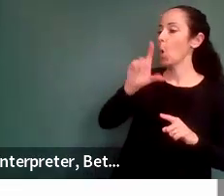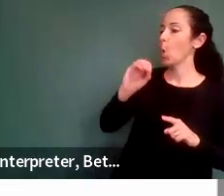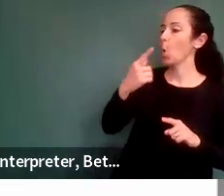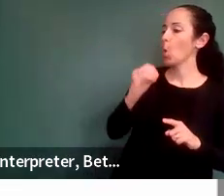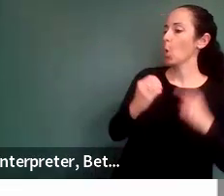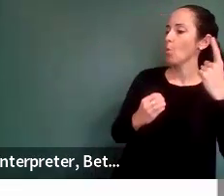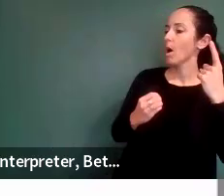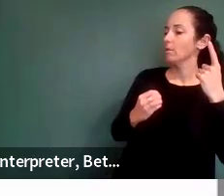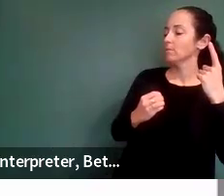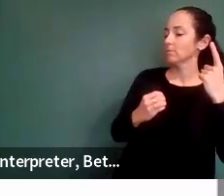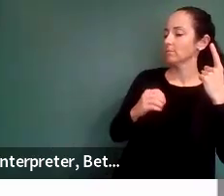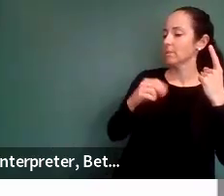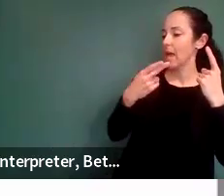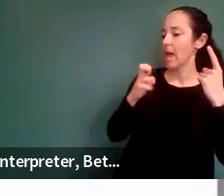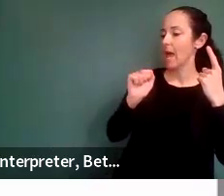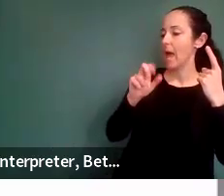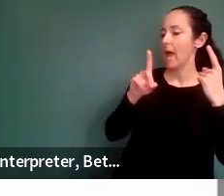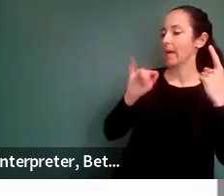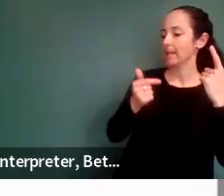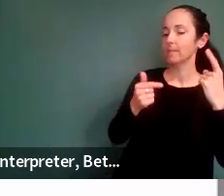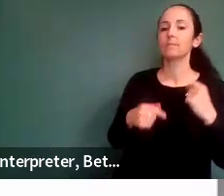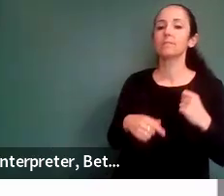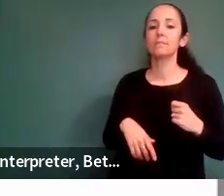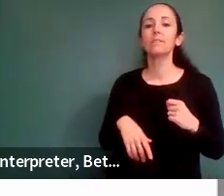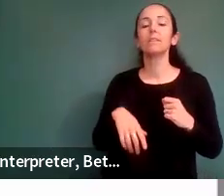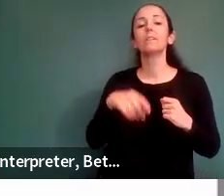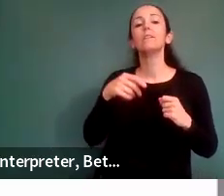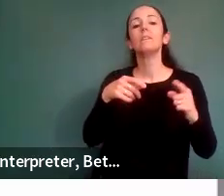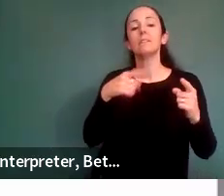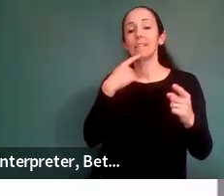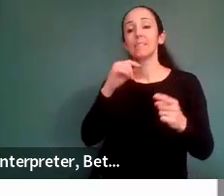So Carroll Center for the Blind graphic